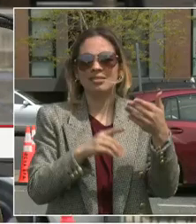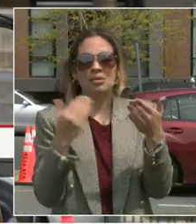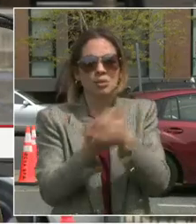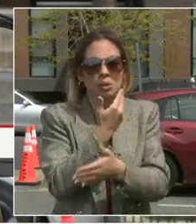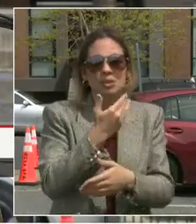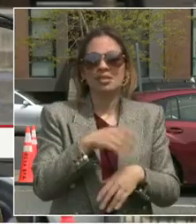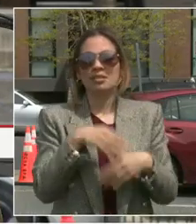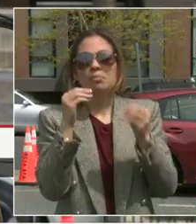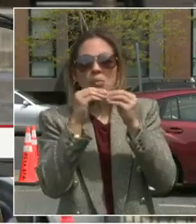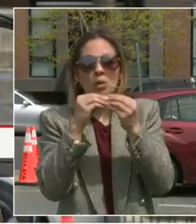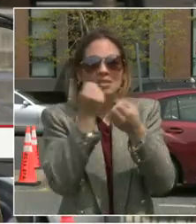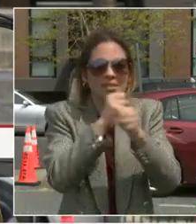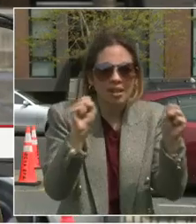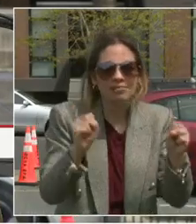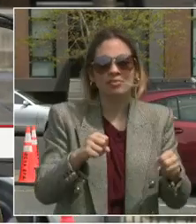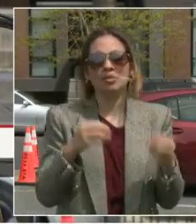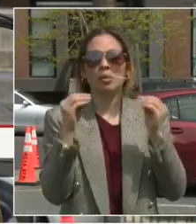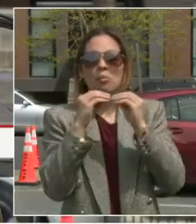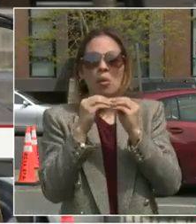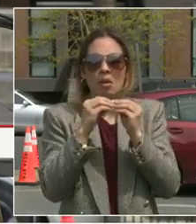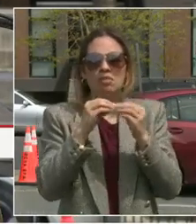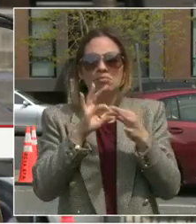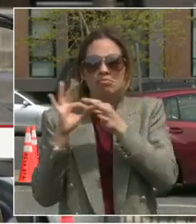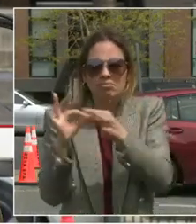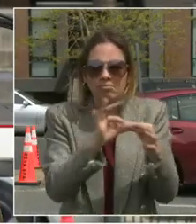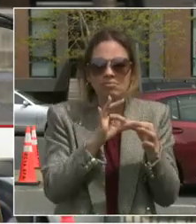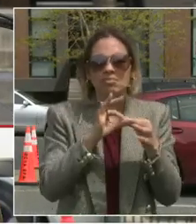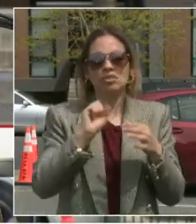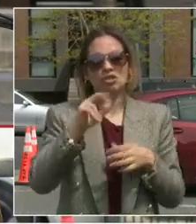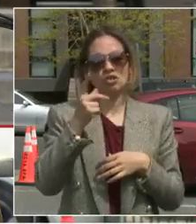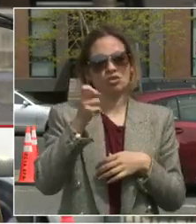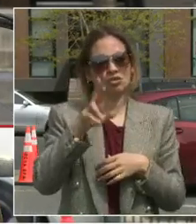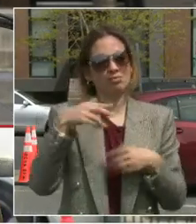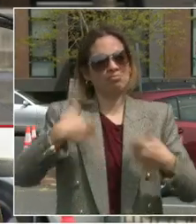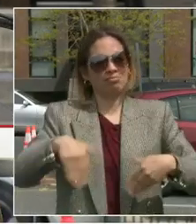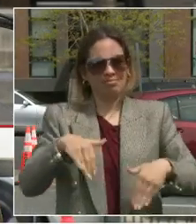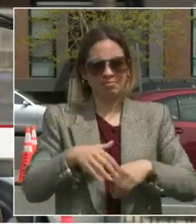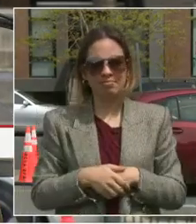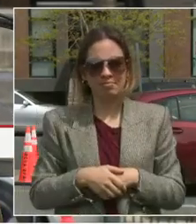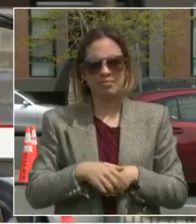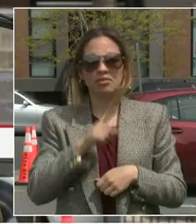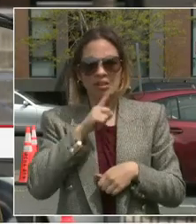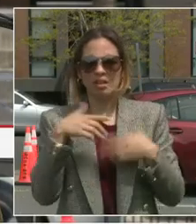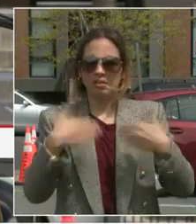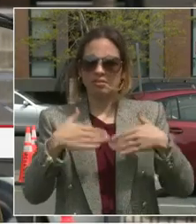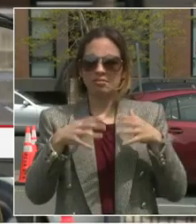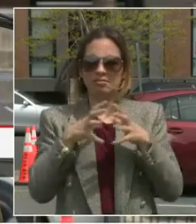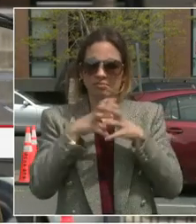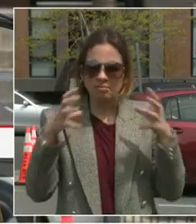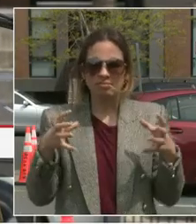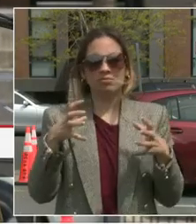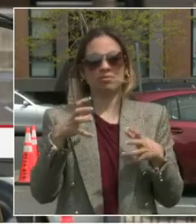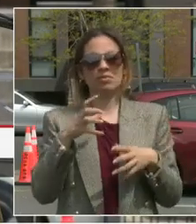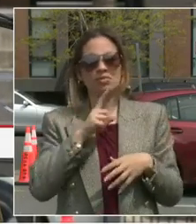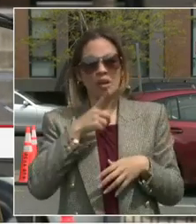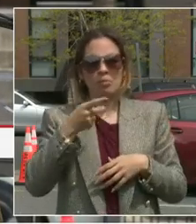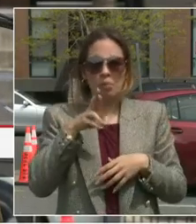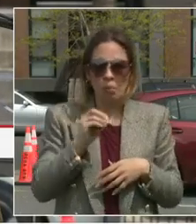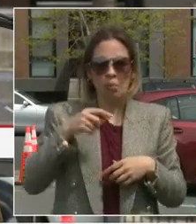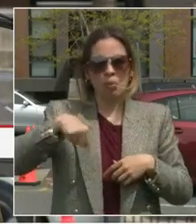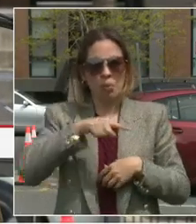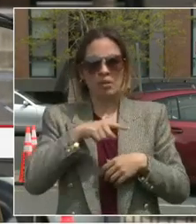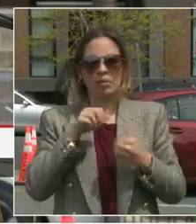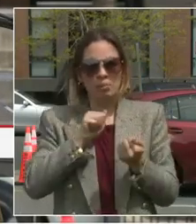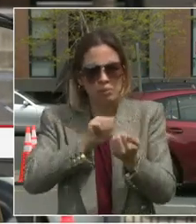safety, and improve outcomes for our residents. We are shifting to take a more proactive approach to case management in our low barrier shelters so